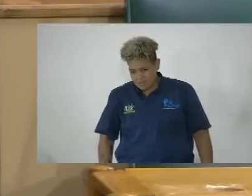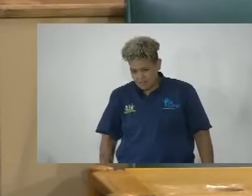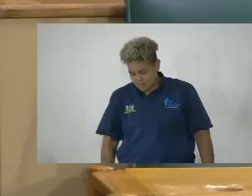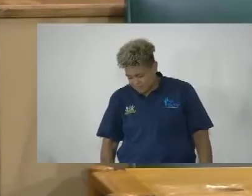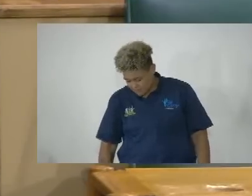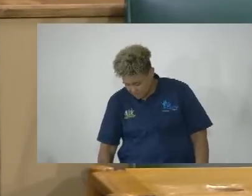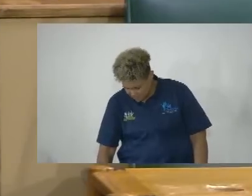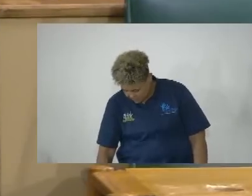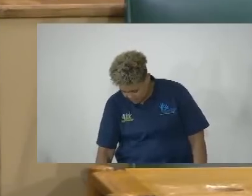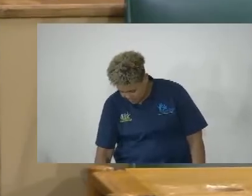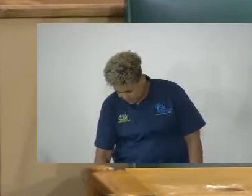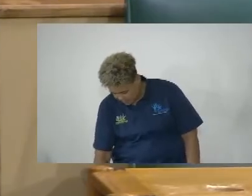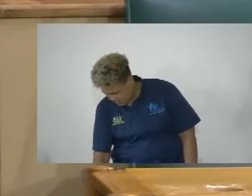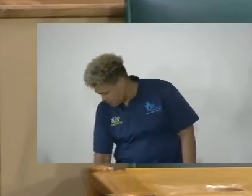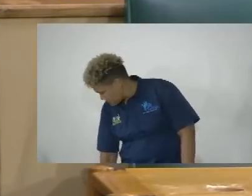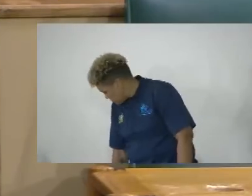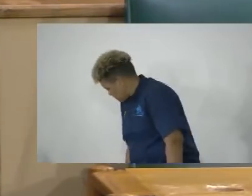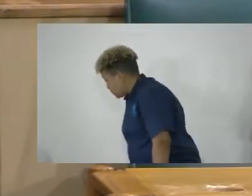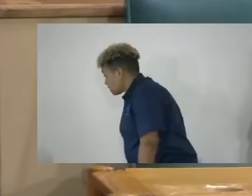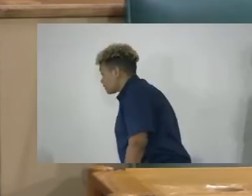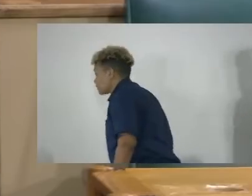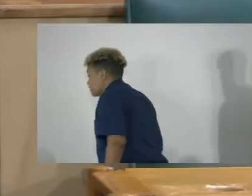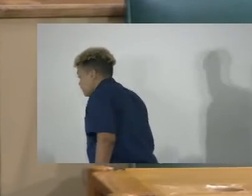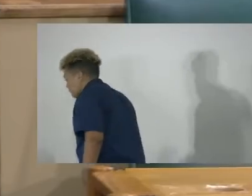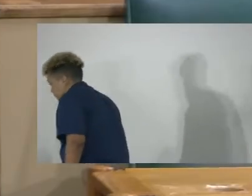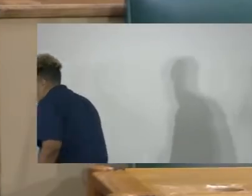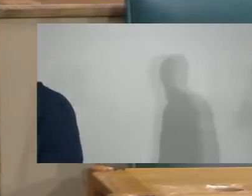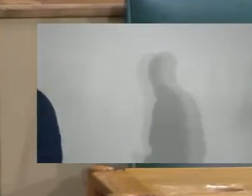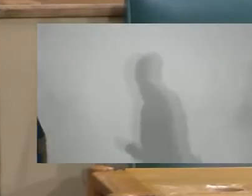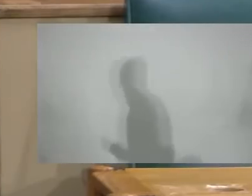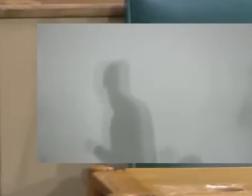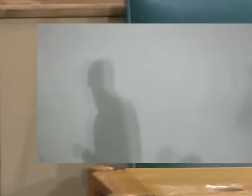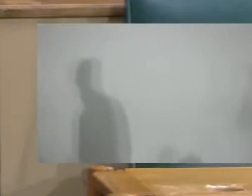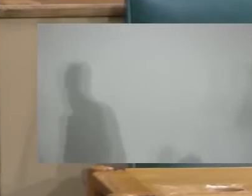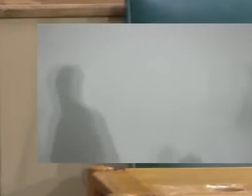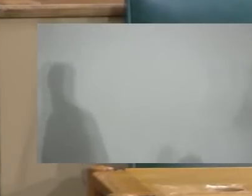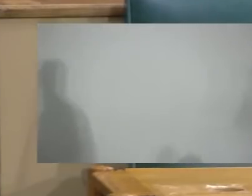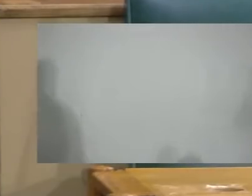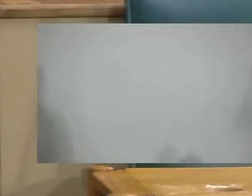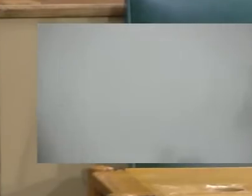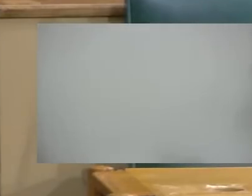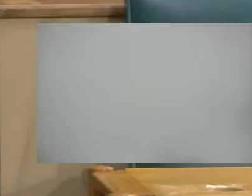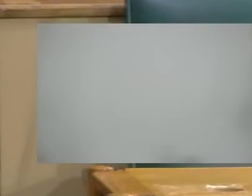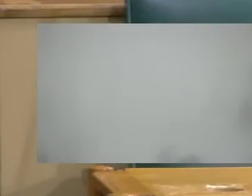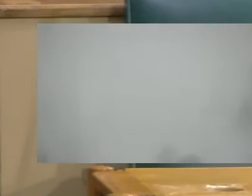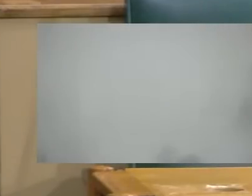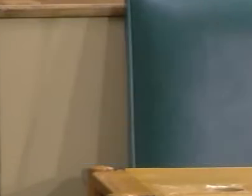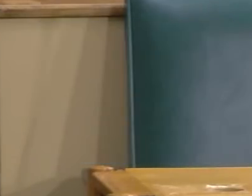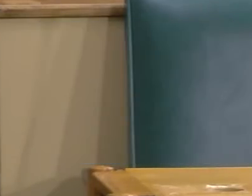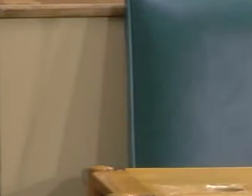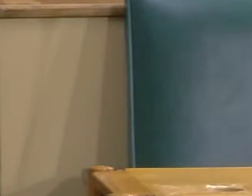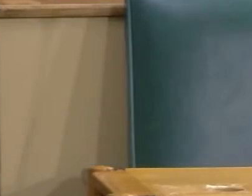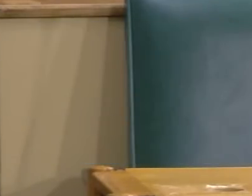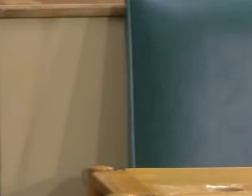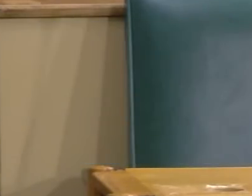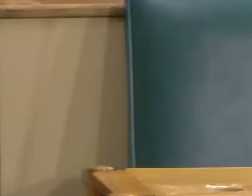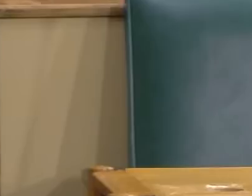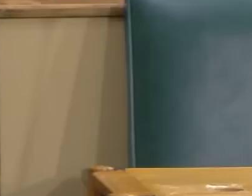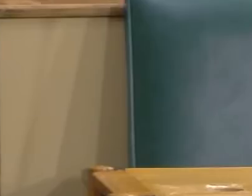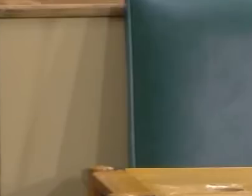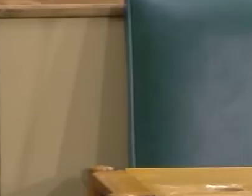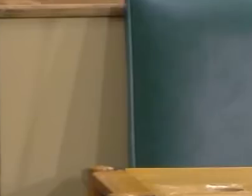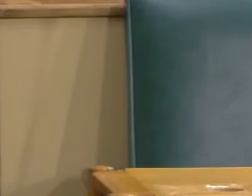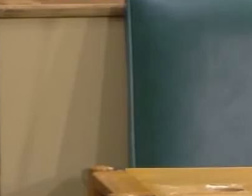That was. But let me just recap. 28%. That's basically 1